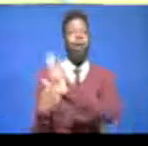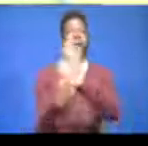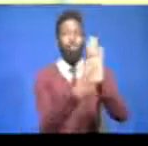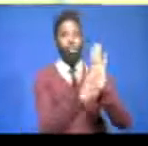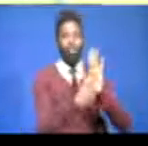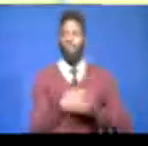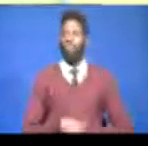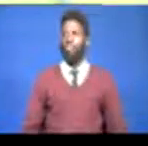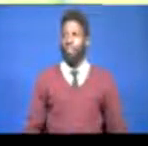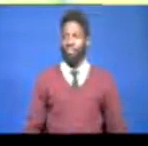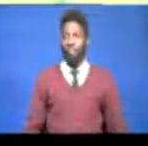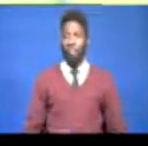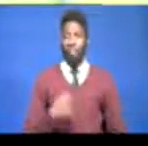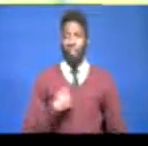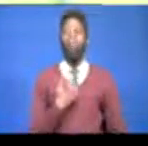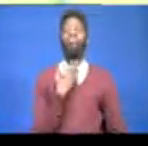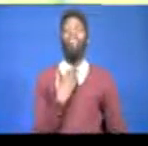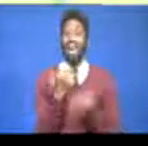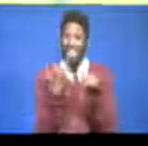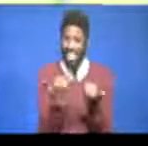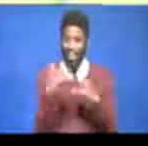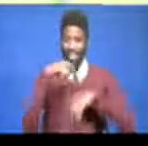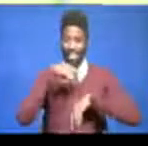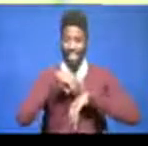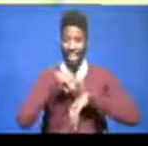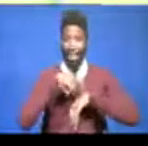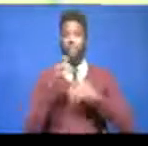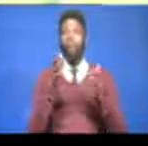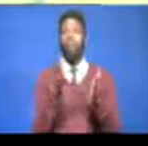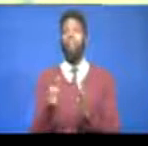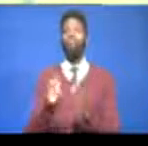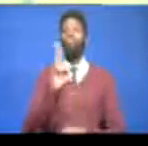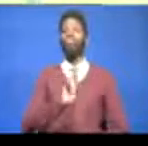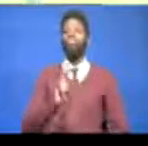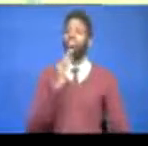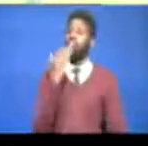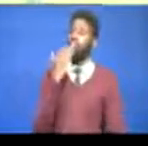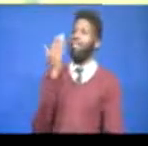Let me also take this very early opportunity to thank God for